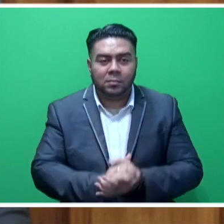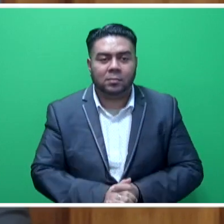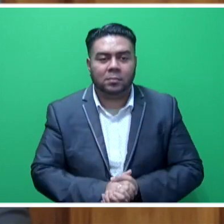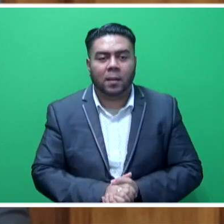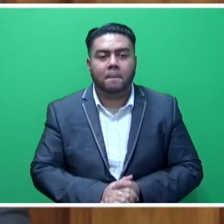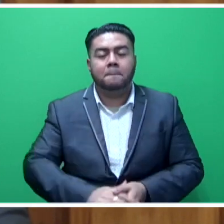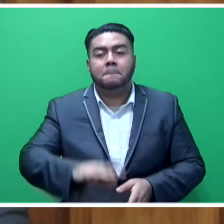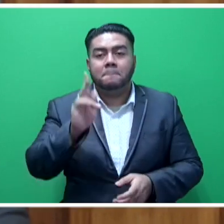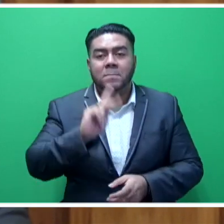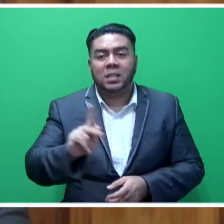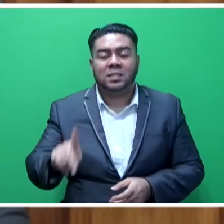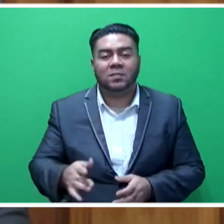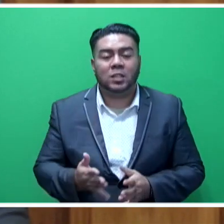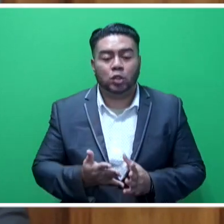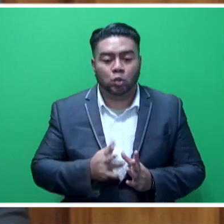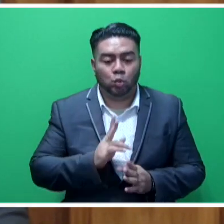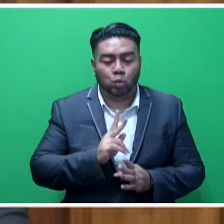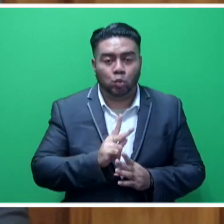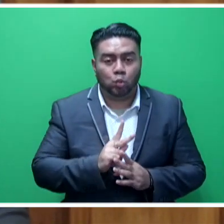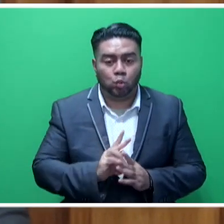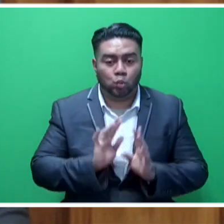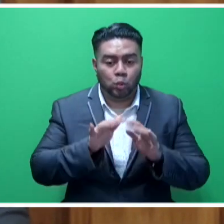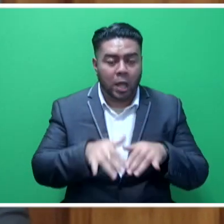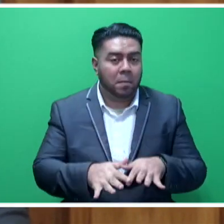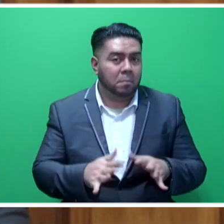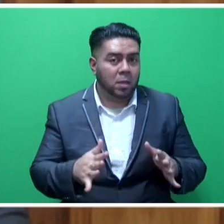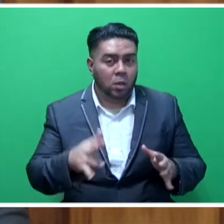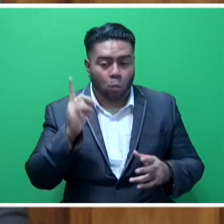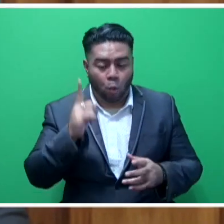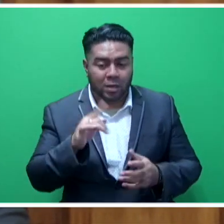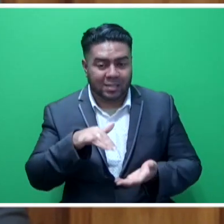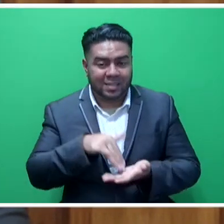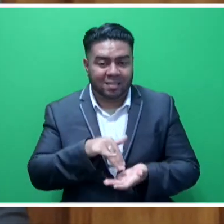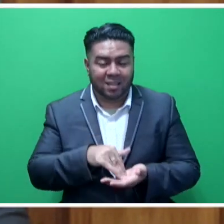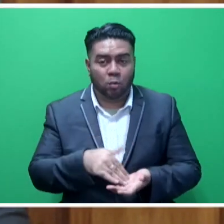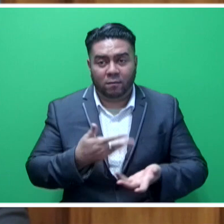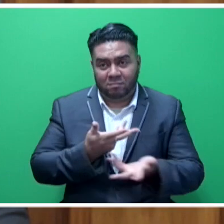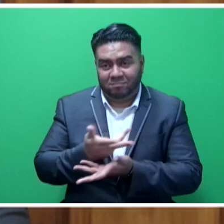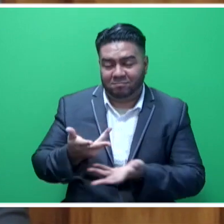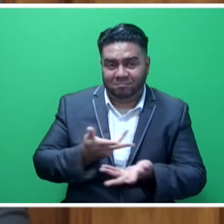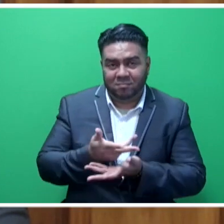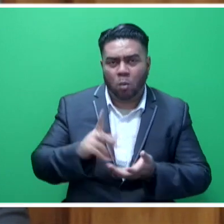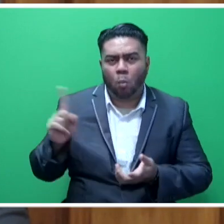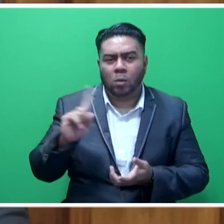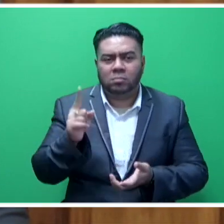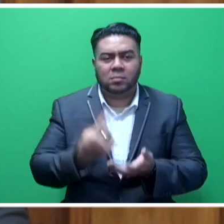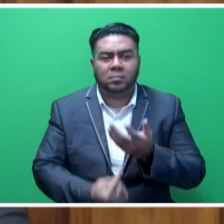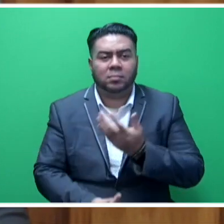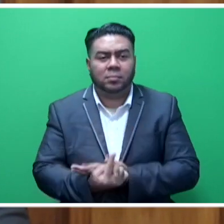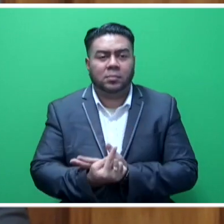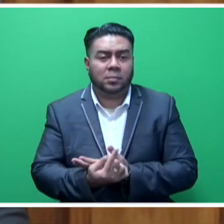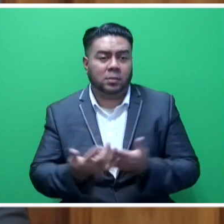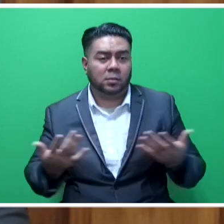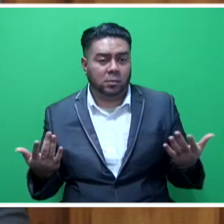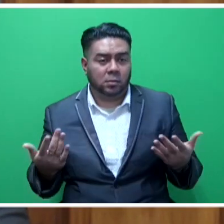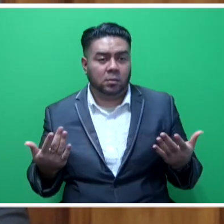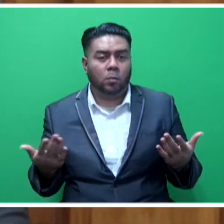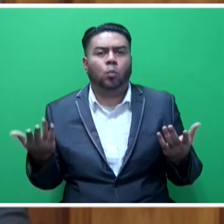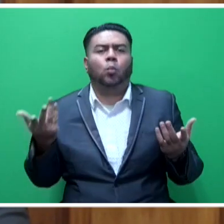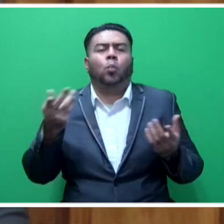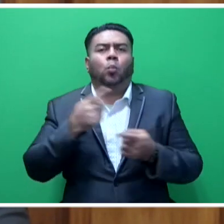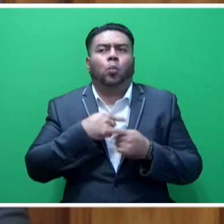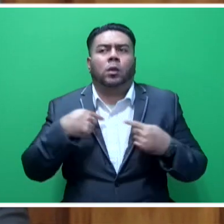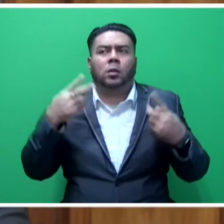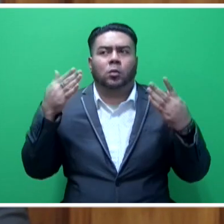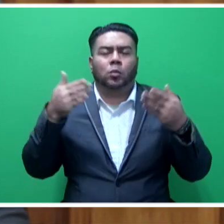Pacific Tsunami Warning Center. There's been discussions, and now what is happening now, they're re-looking at the way they try to